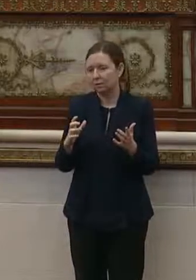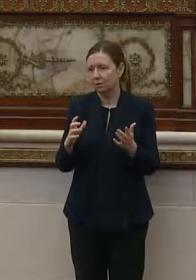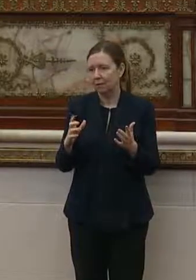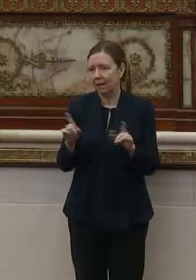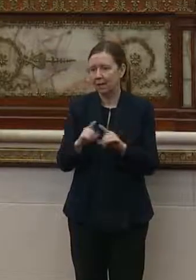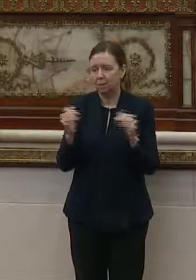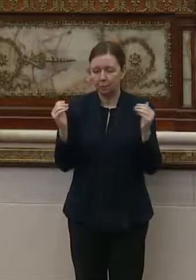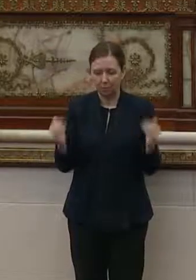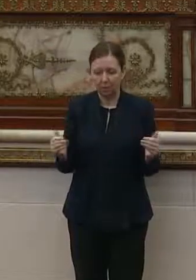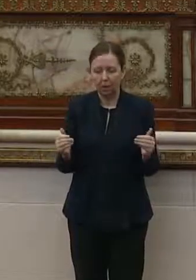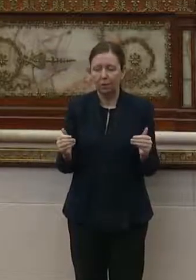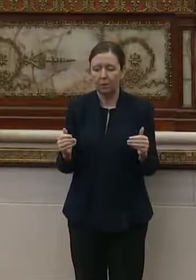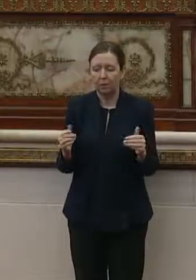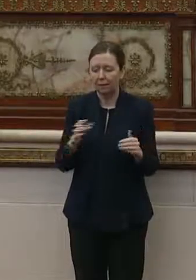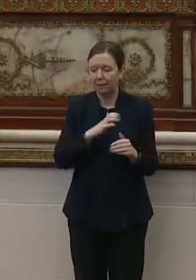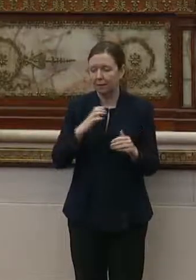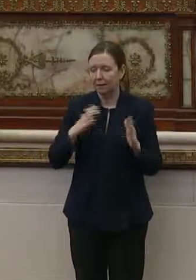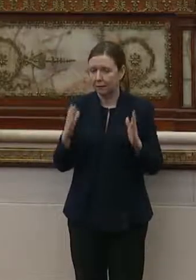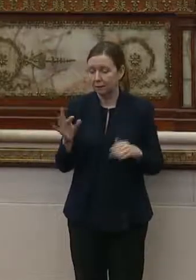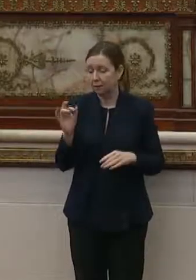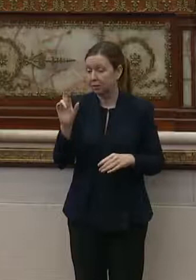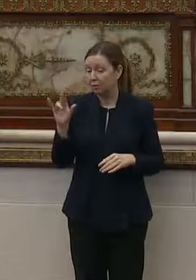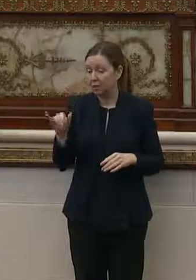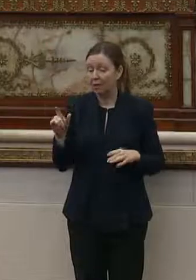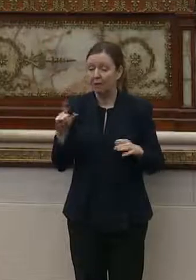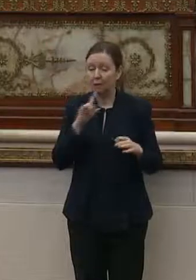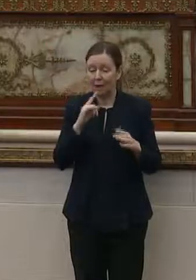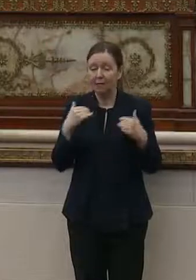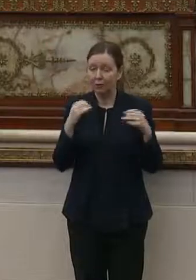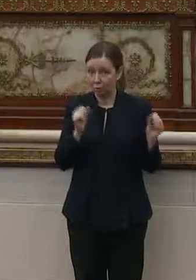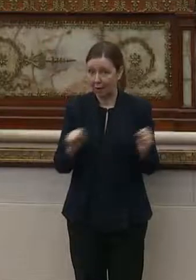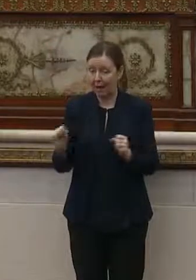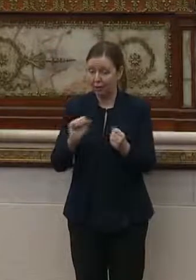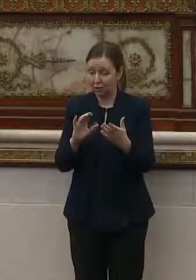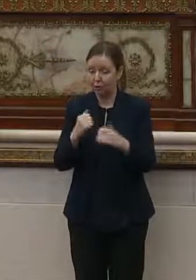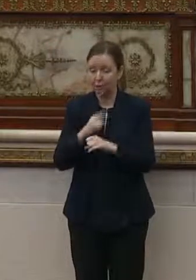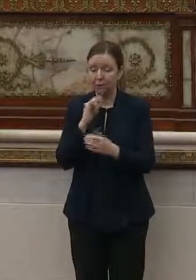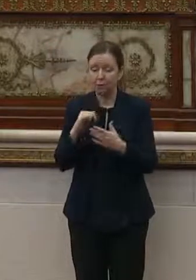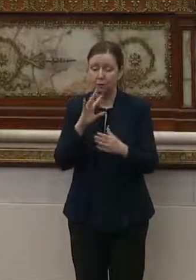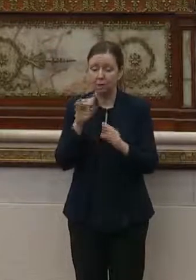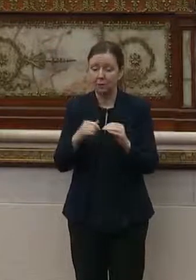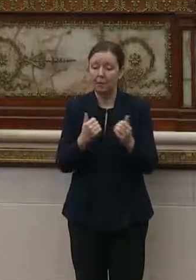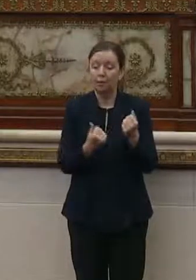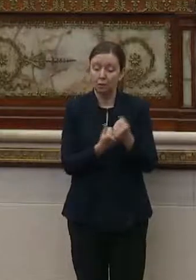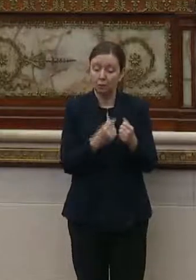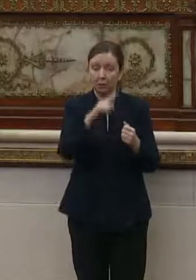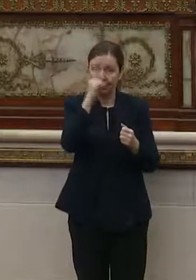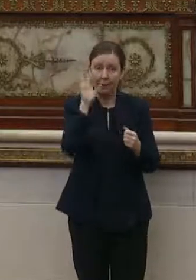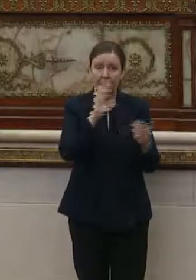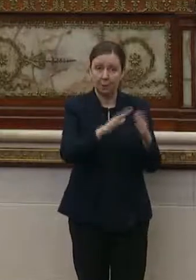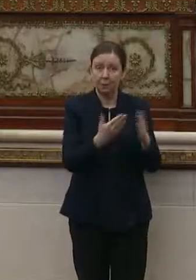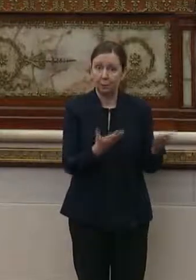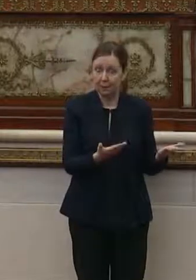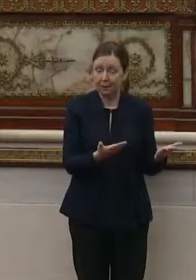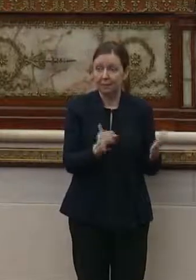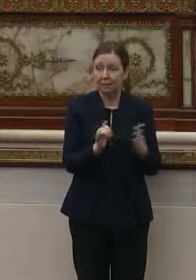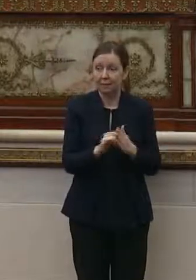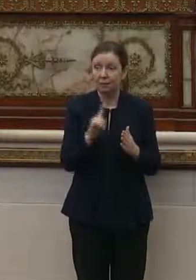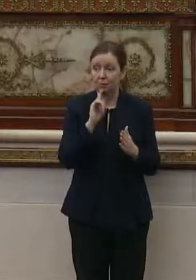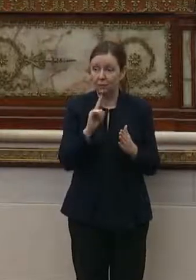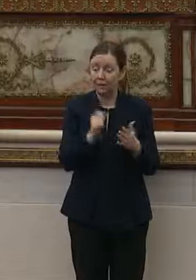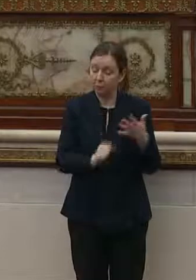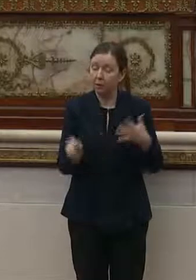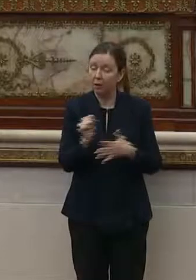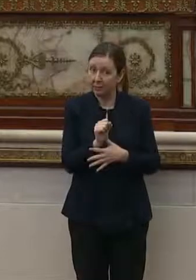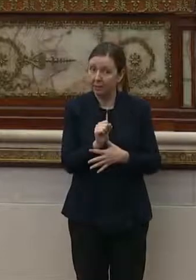forward, Commissioner Farley, there's a strategy to make sure that we're talking about supporting Black and brown communities, that this is really a